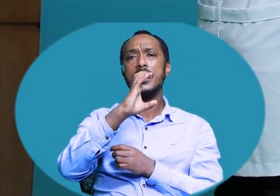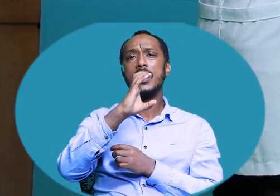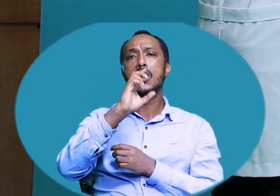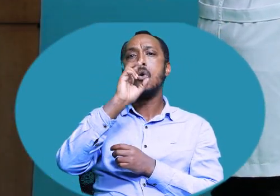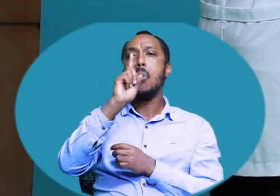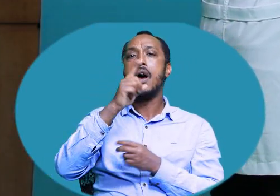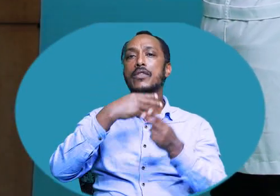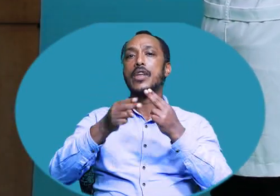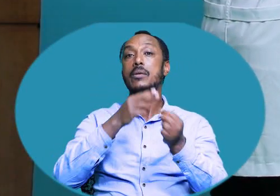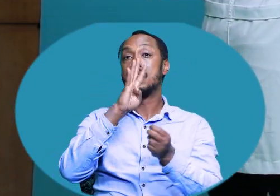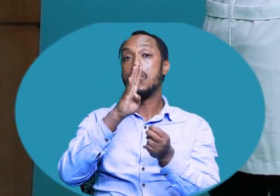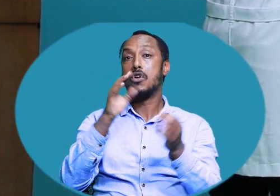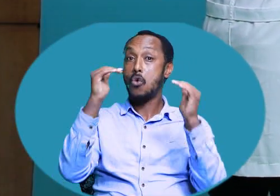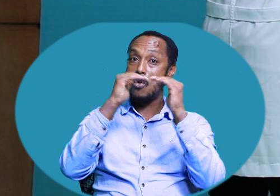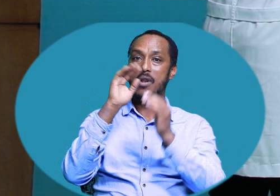carbon dioxide.